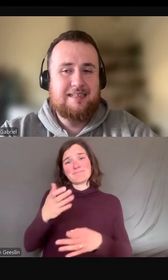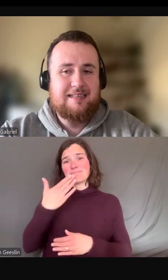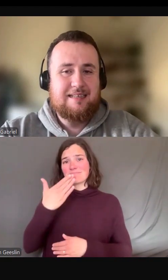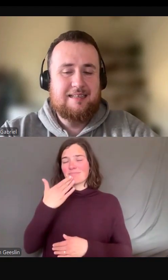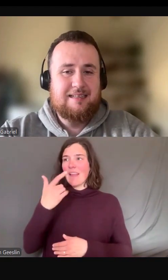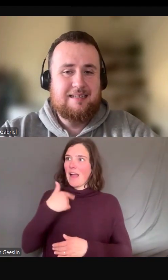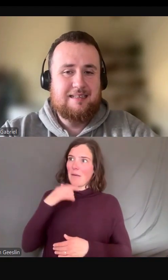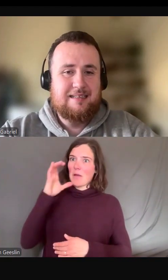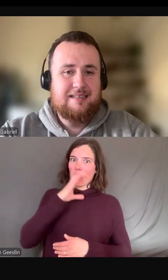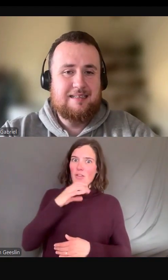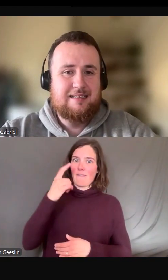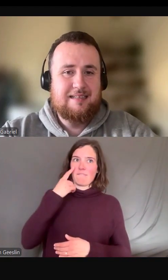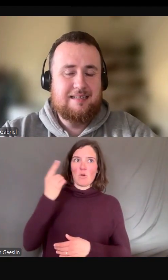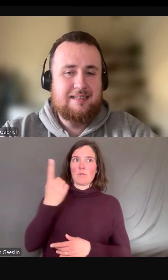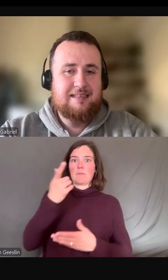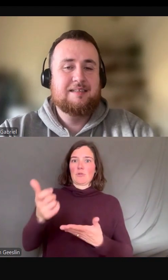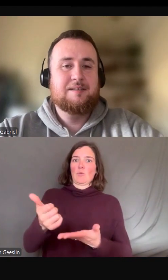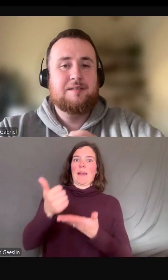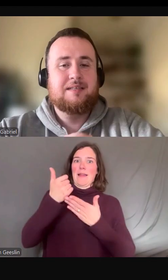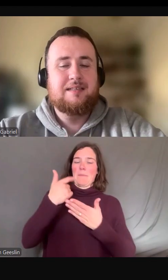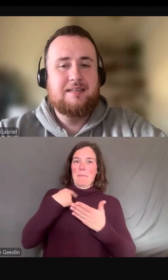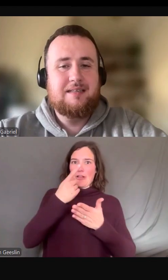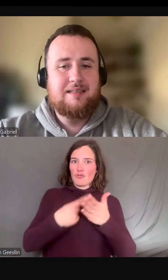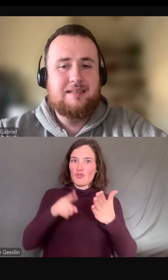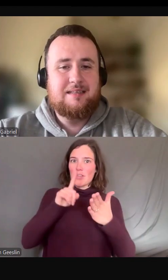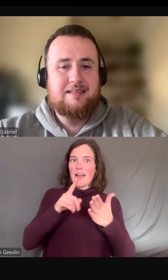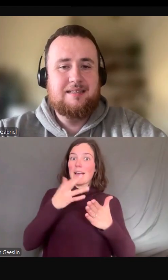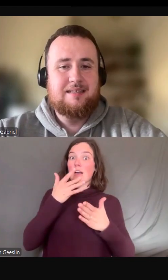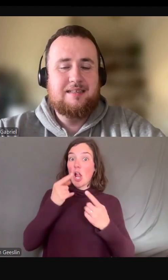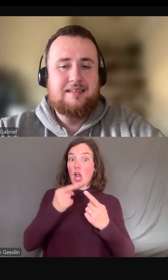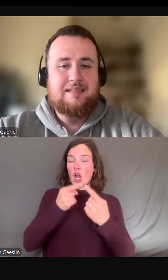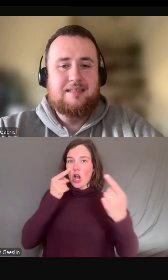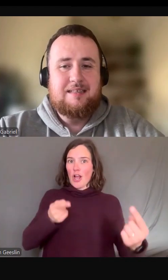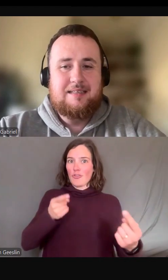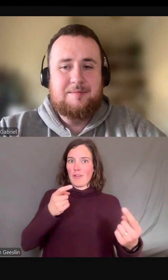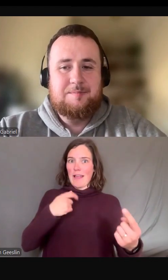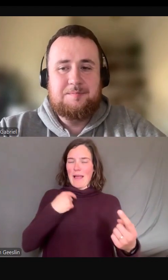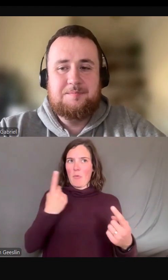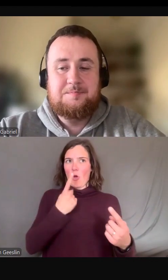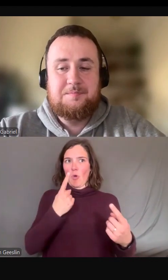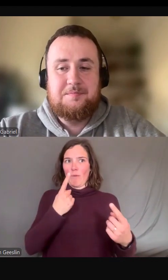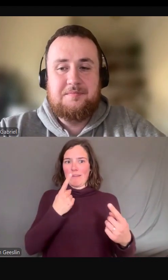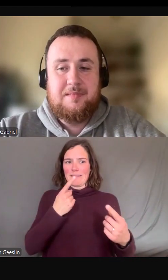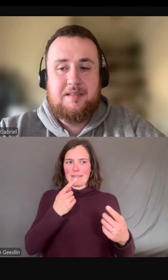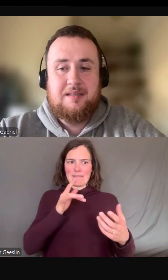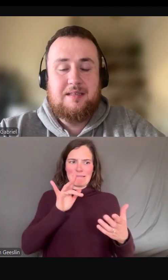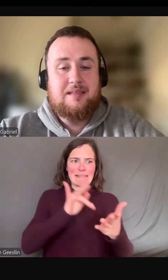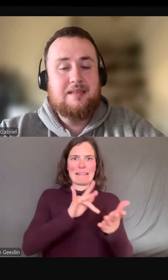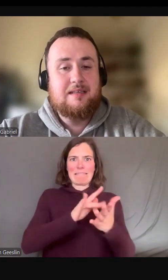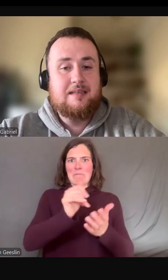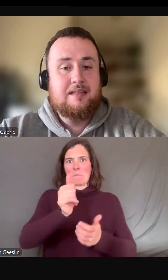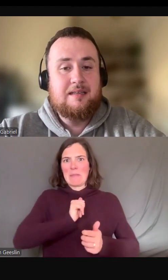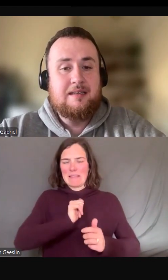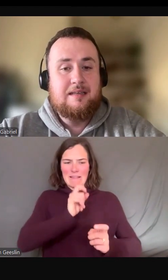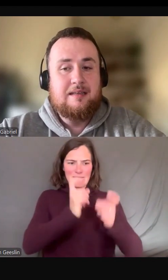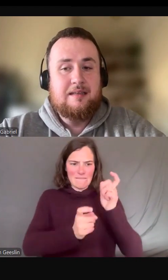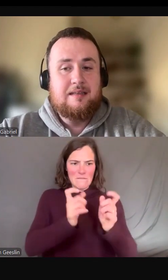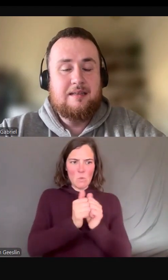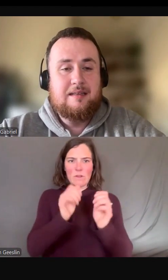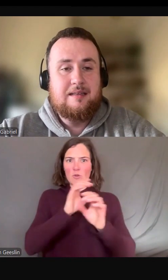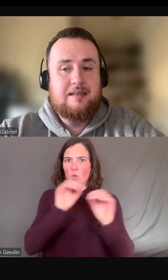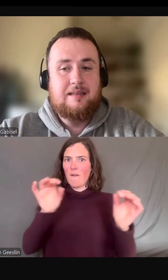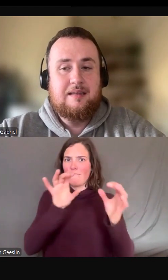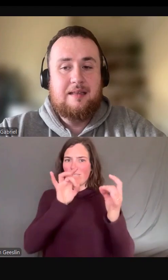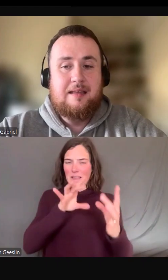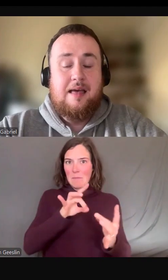for something to help me check the color contrast because that's always something that I'm clicking manually but without any feedback. So I think that'll be